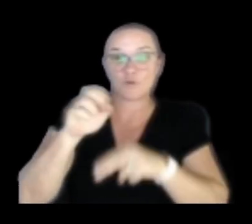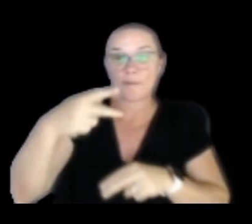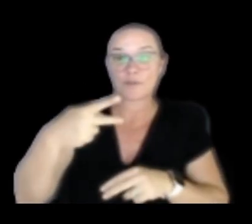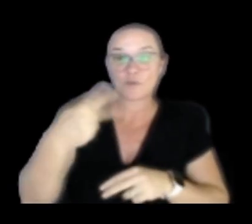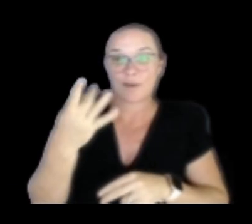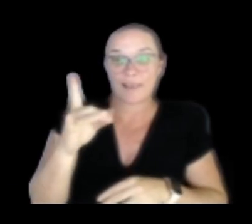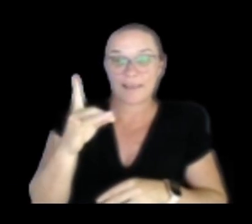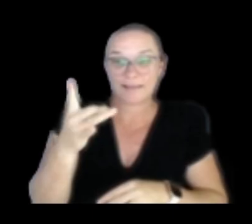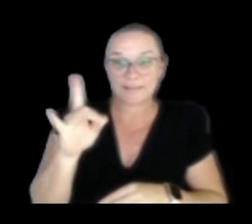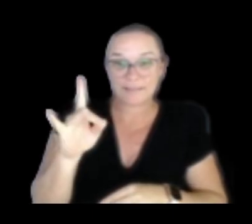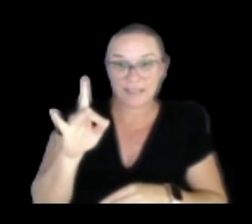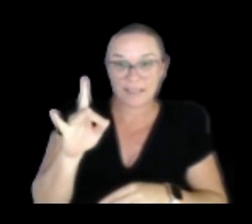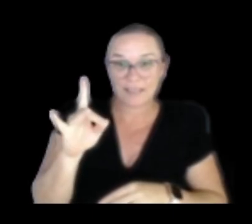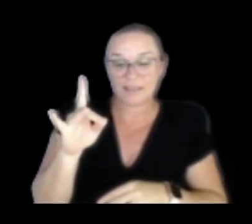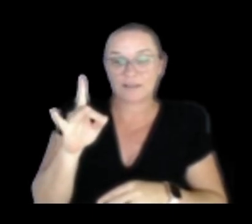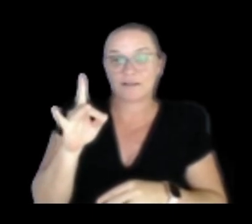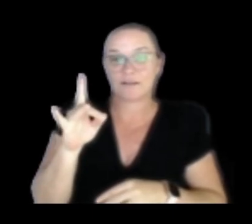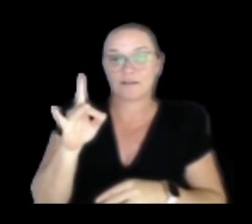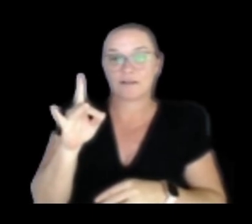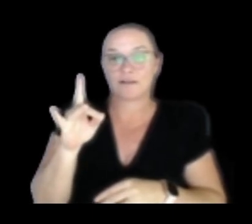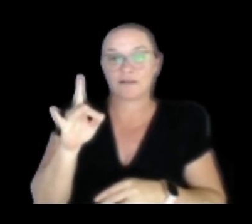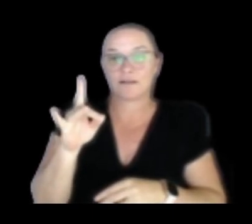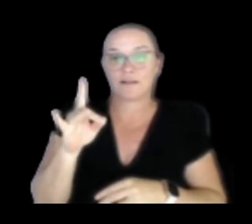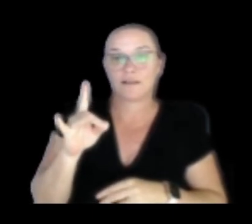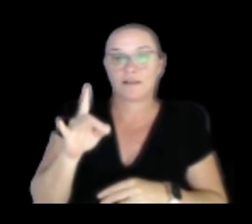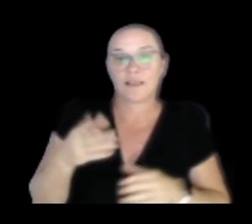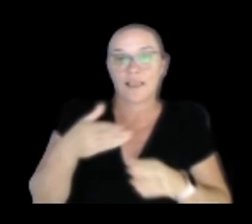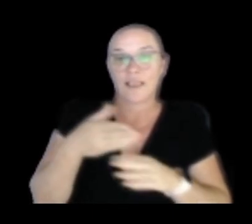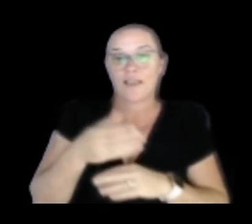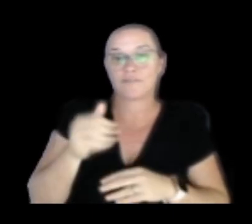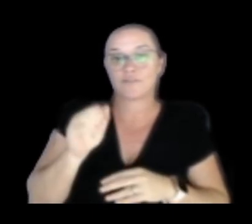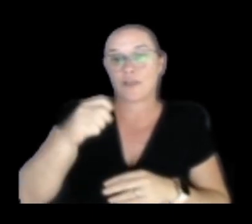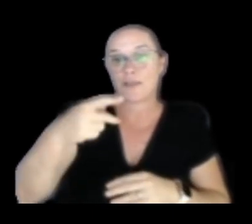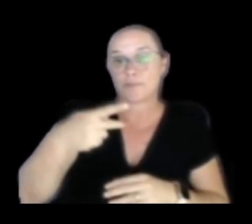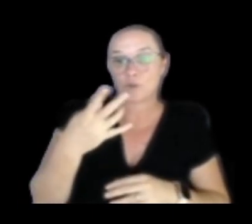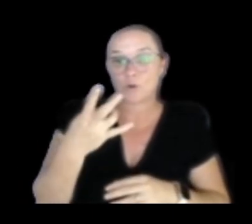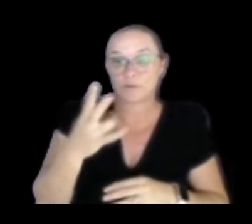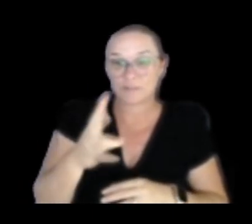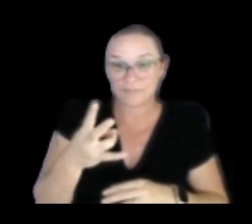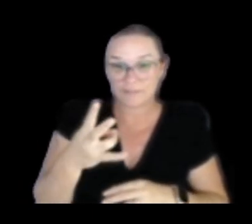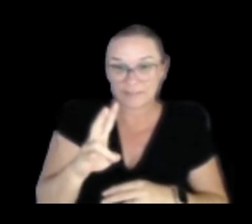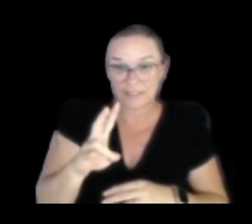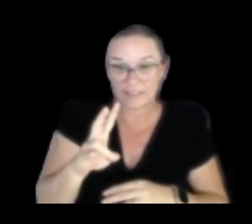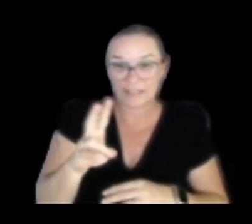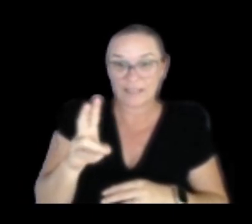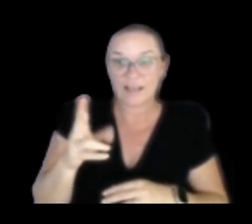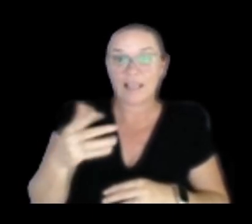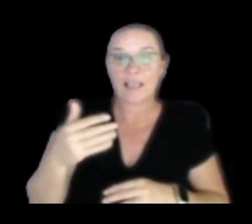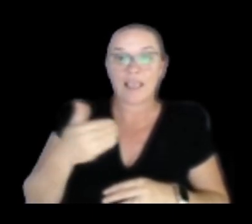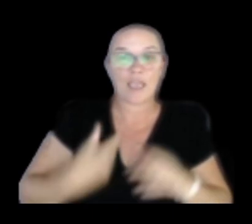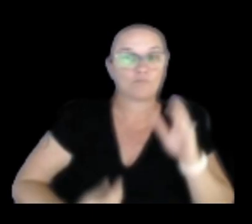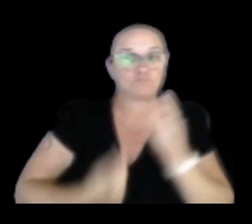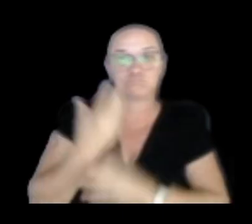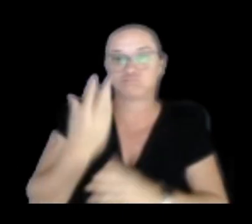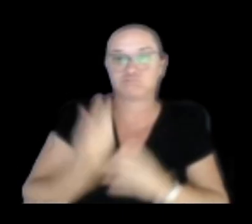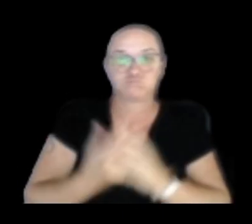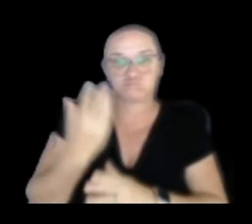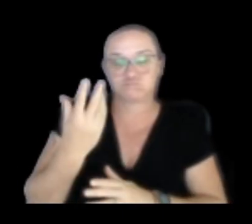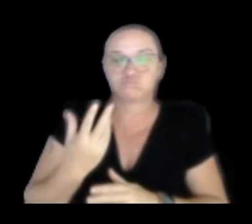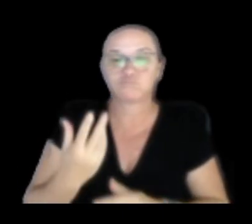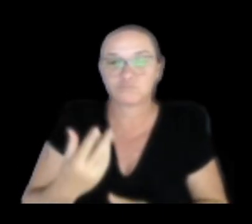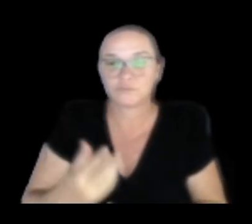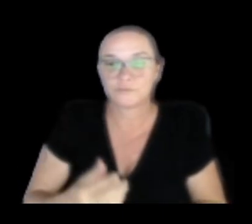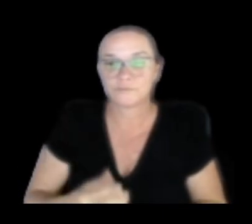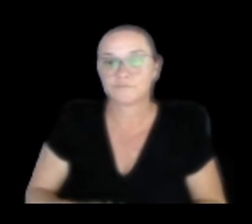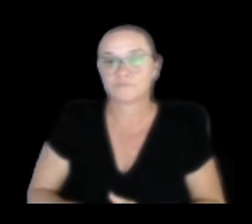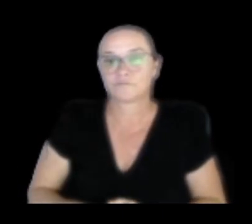18, following episode 17 that had very few lava fountains that were of great height. So